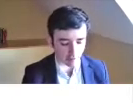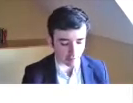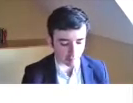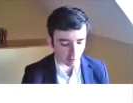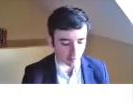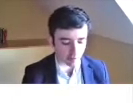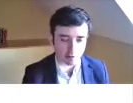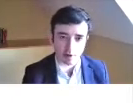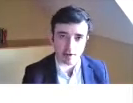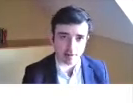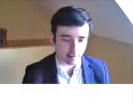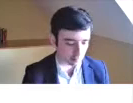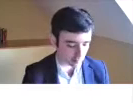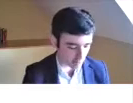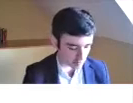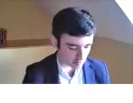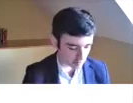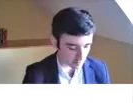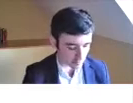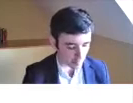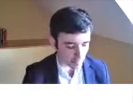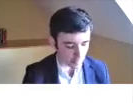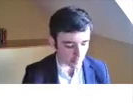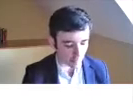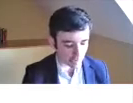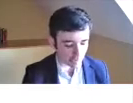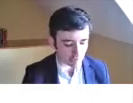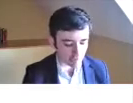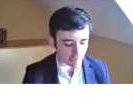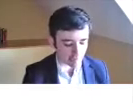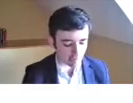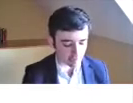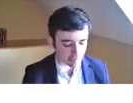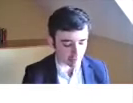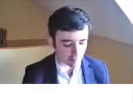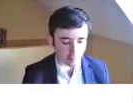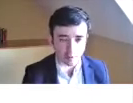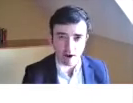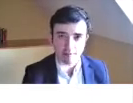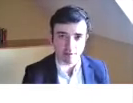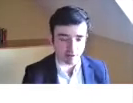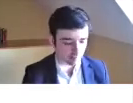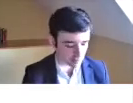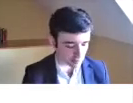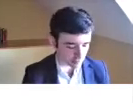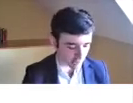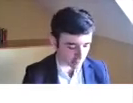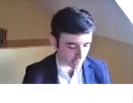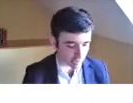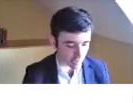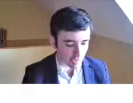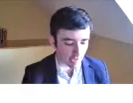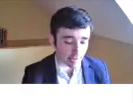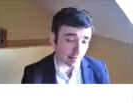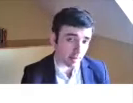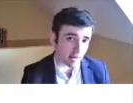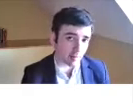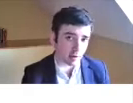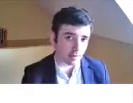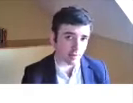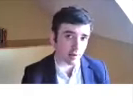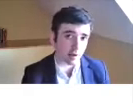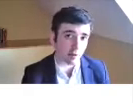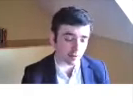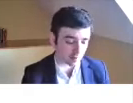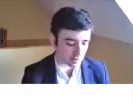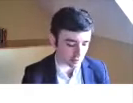Arthur, and Esther Murphy's journey to this reception, we might now see that this is not simply a photograph of a conventional gathering, it is a meeting